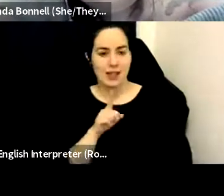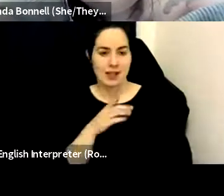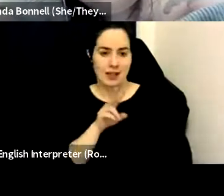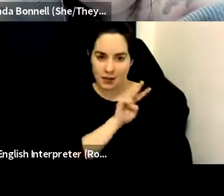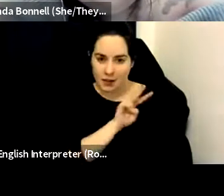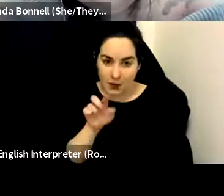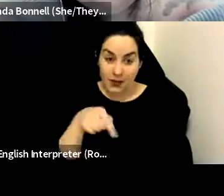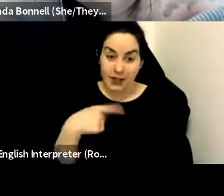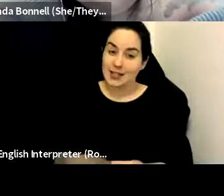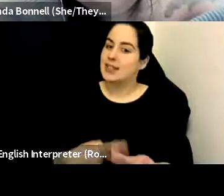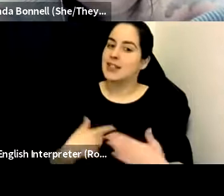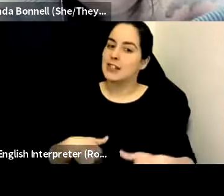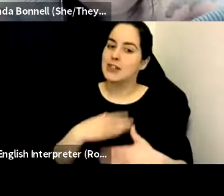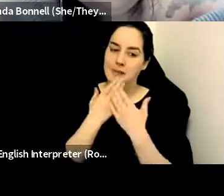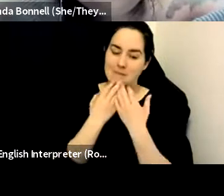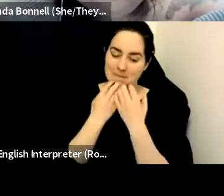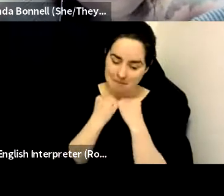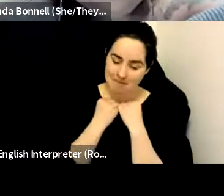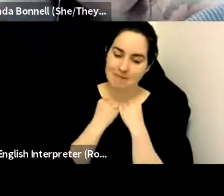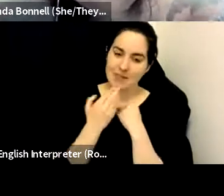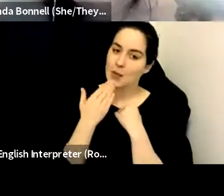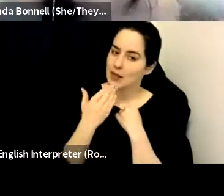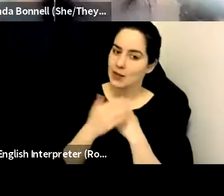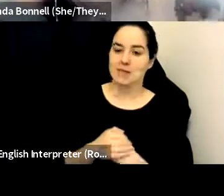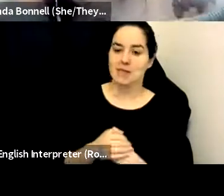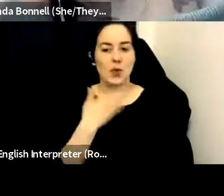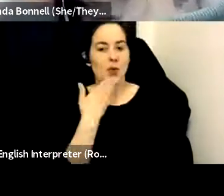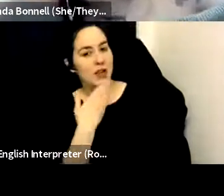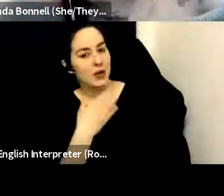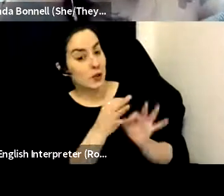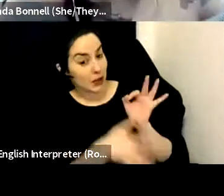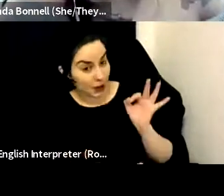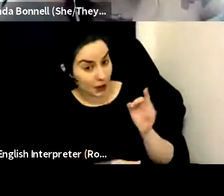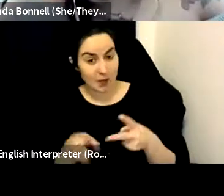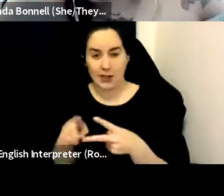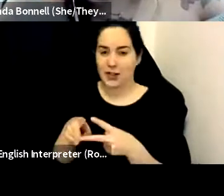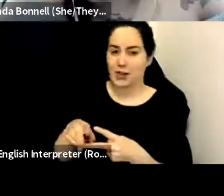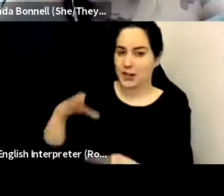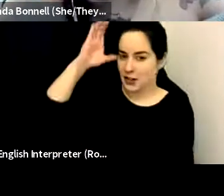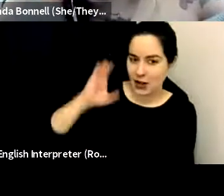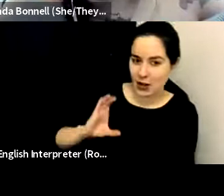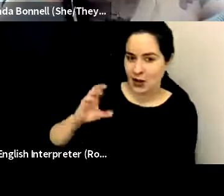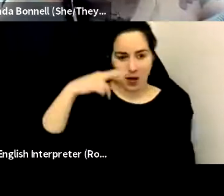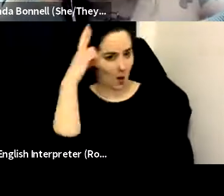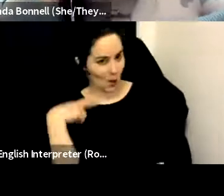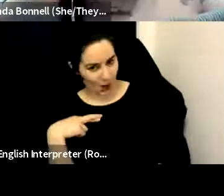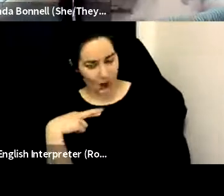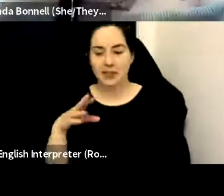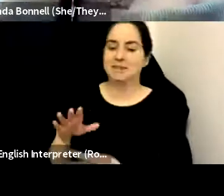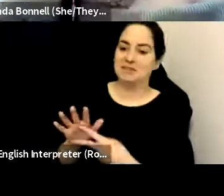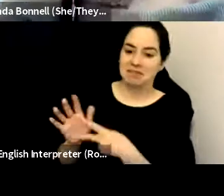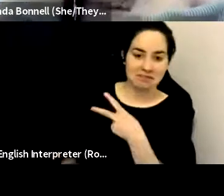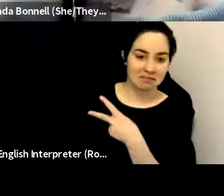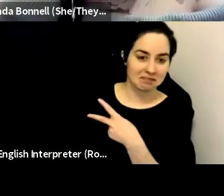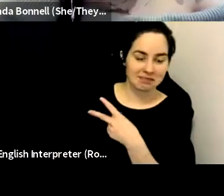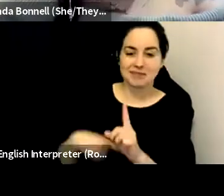for this conversation. Thank you also to our interpreters, Carmelle and Rogue, as